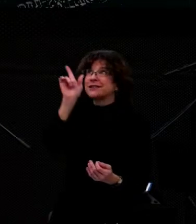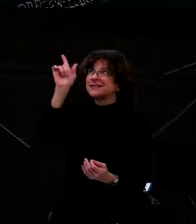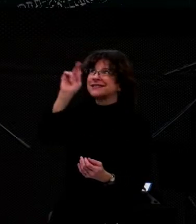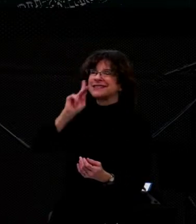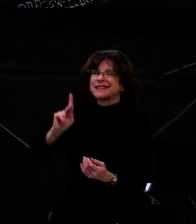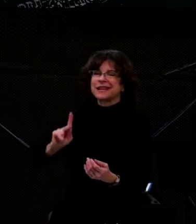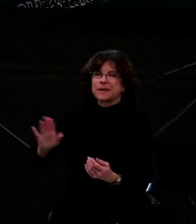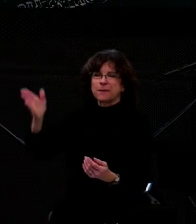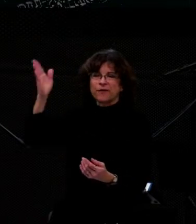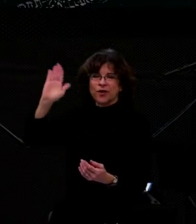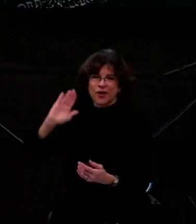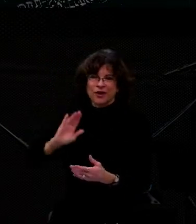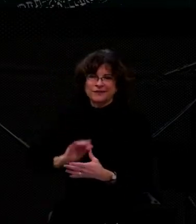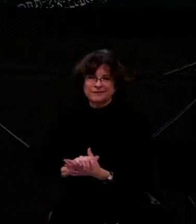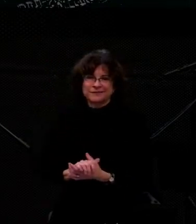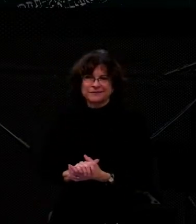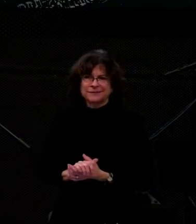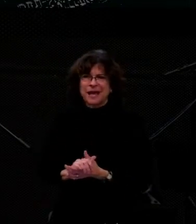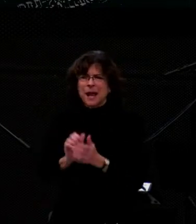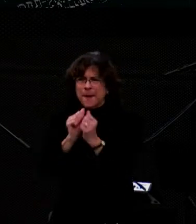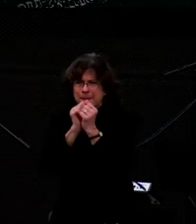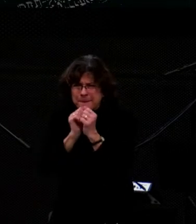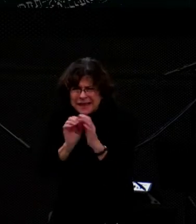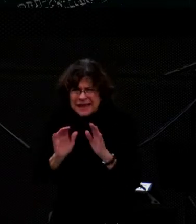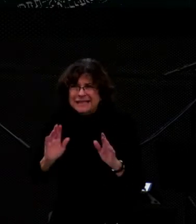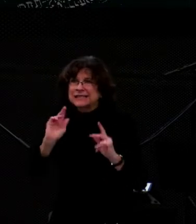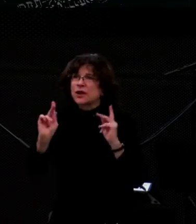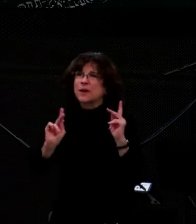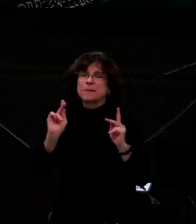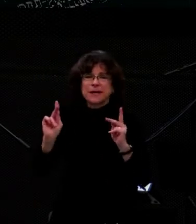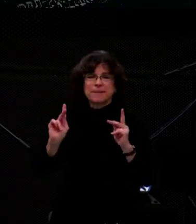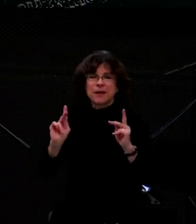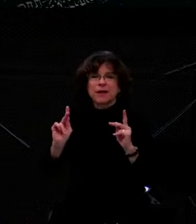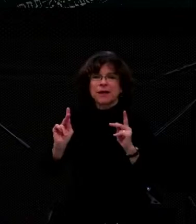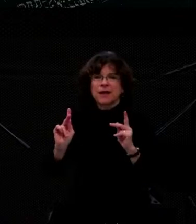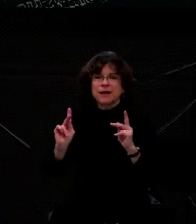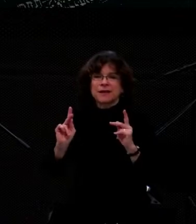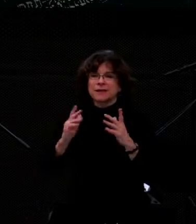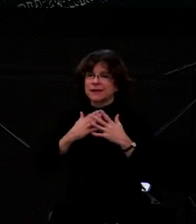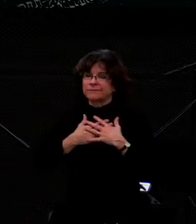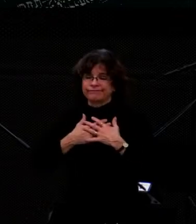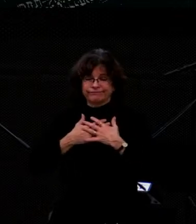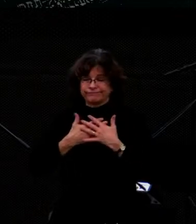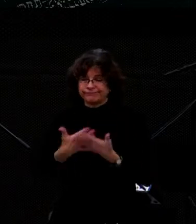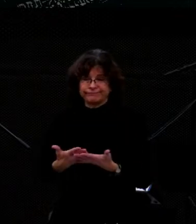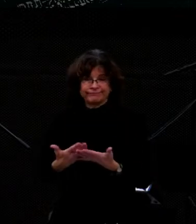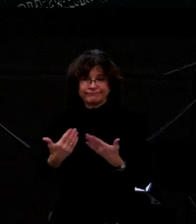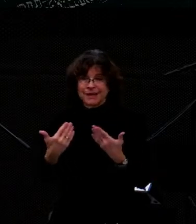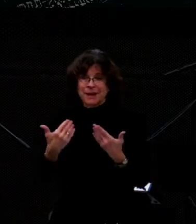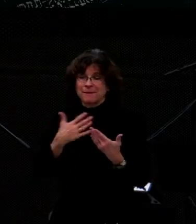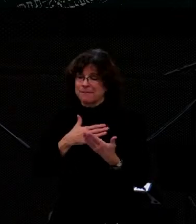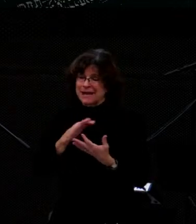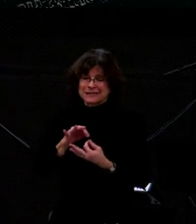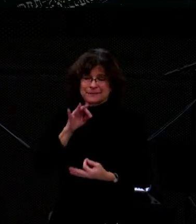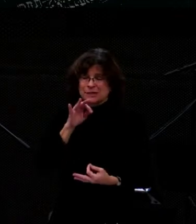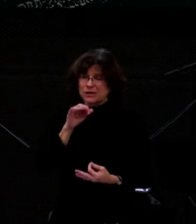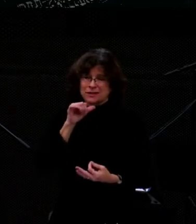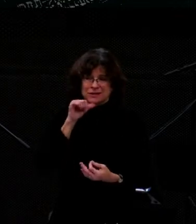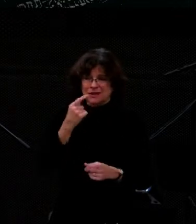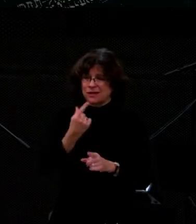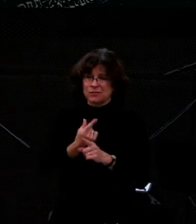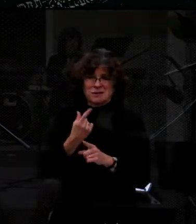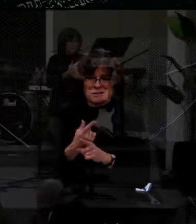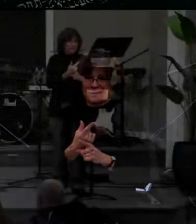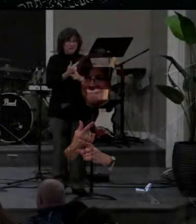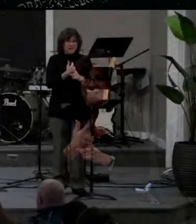God. Blessed are those who acknowledge their spiritual poverty, who understand their own spiritual